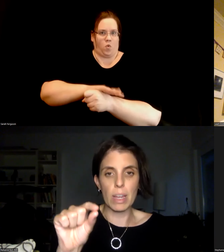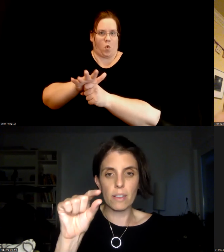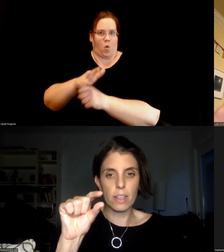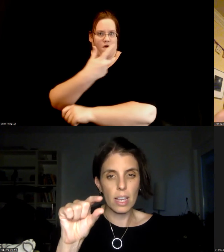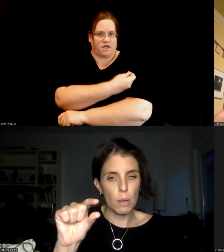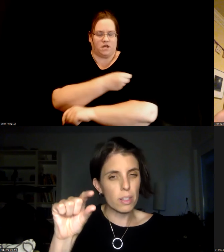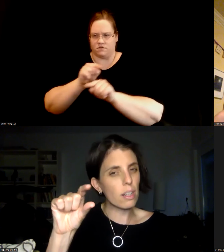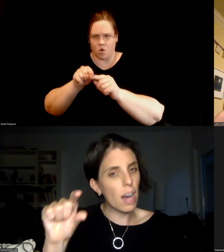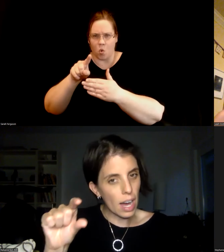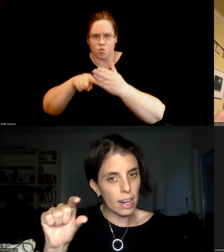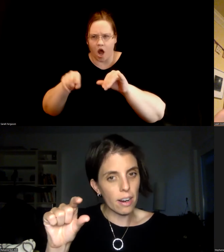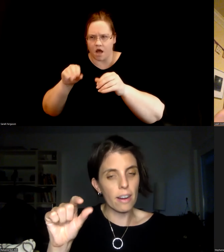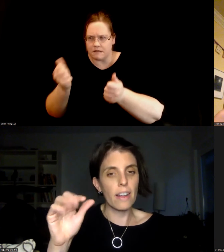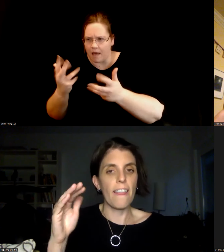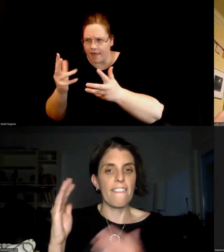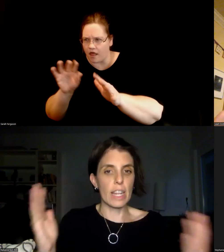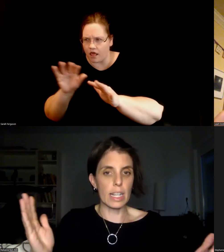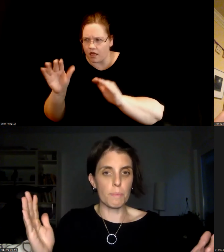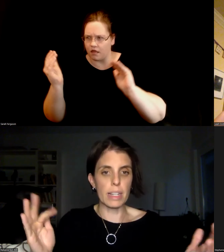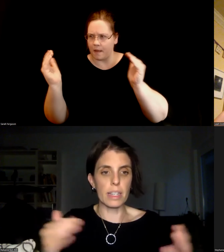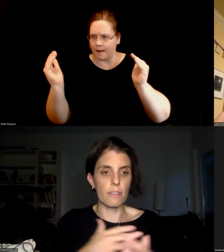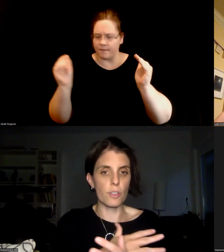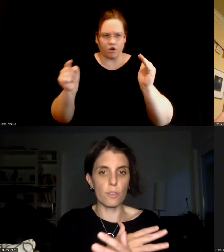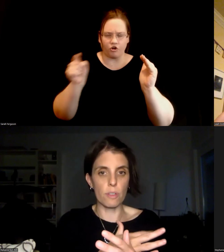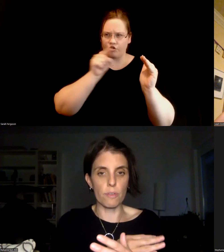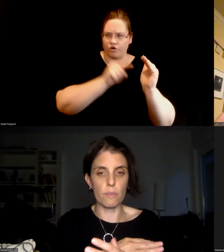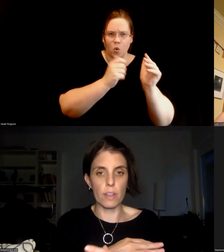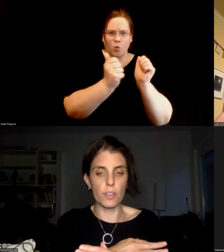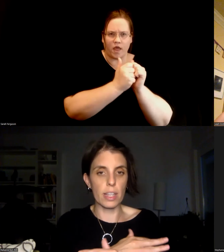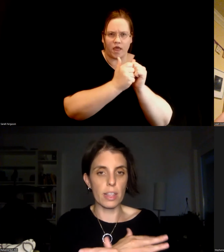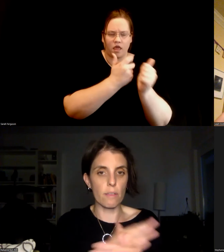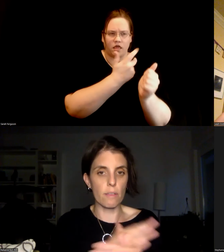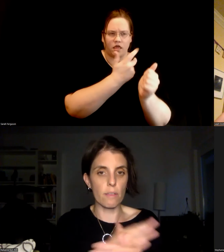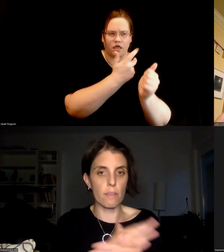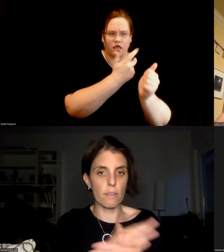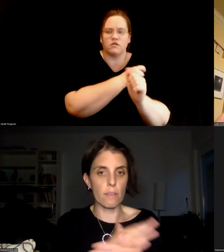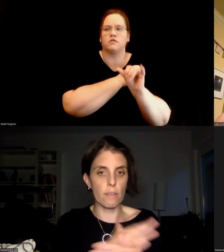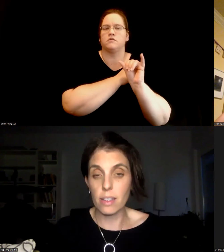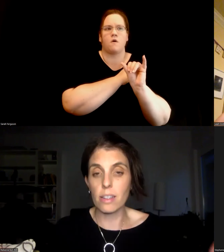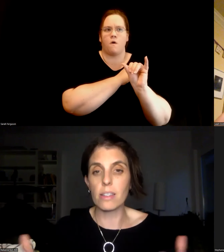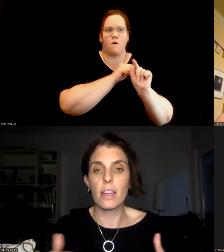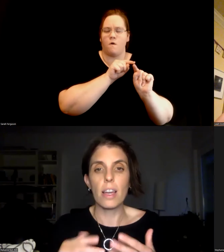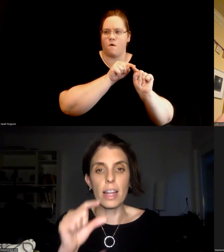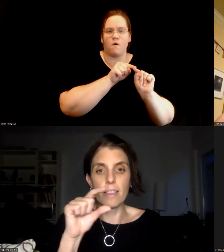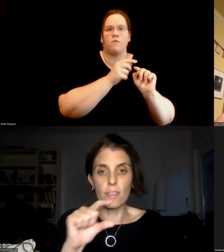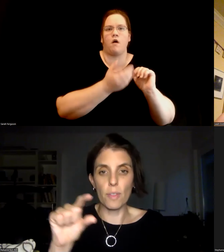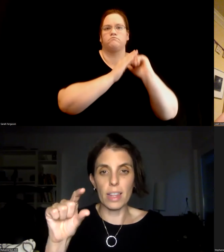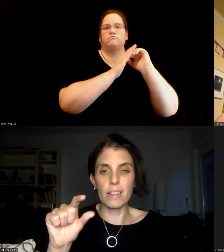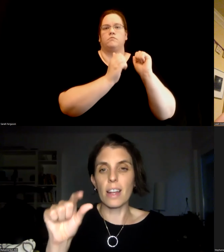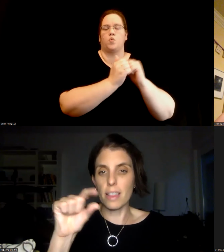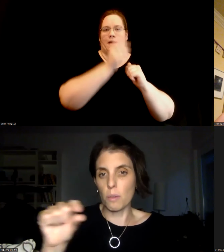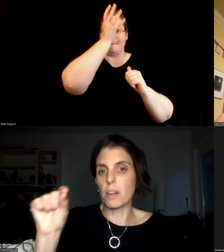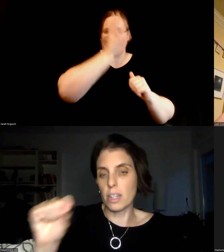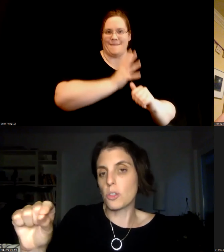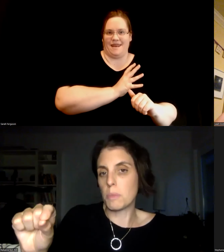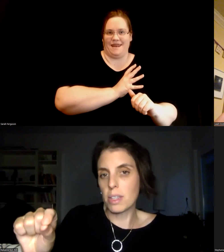adolescent males, it was a little higher than expected if you take the random baseline cases. And so then they